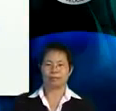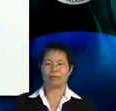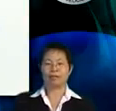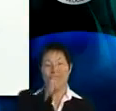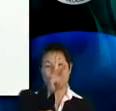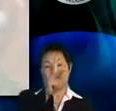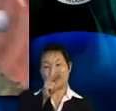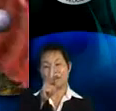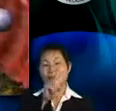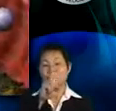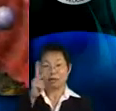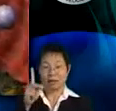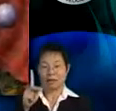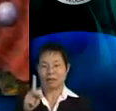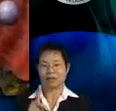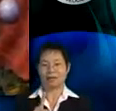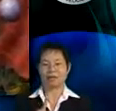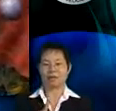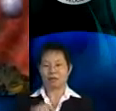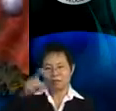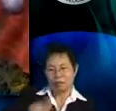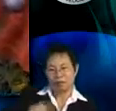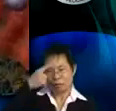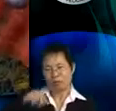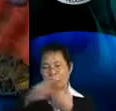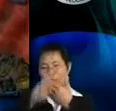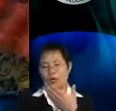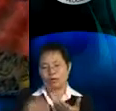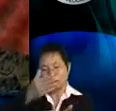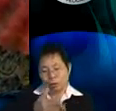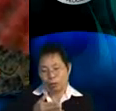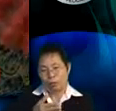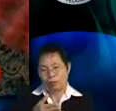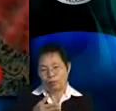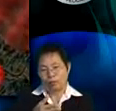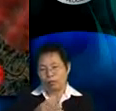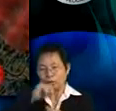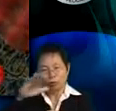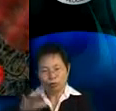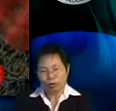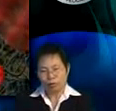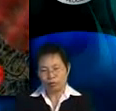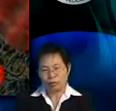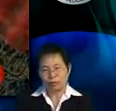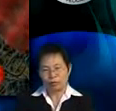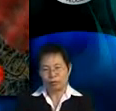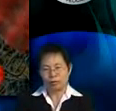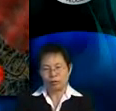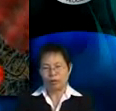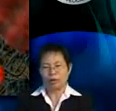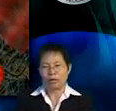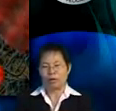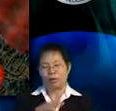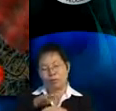Vitamin K. Function: essential in blood clotting. Effects of deficiency: poor blood